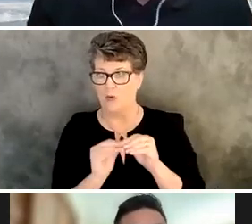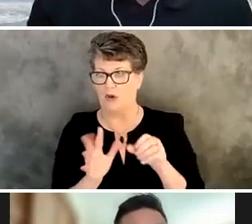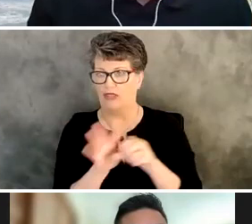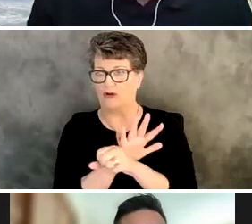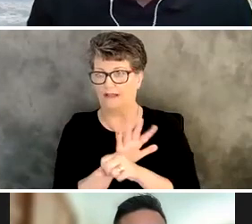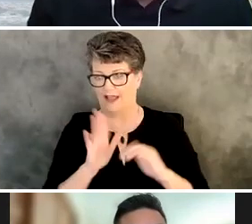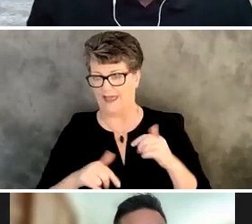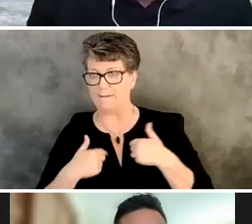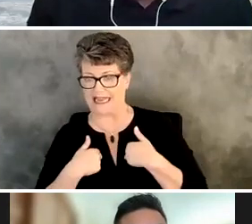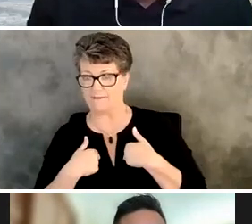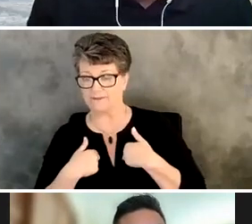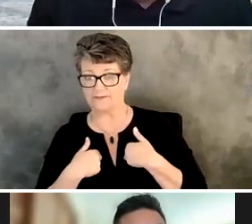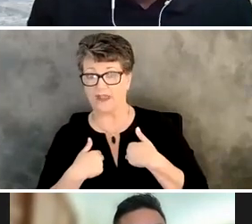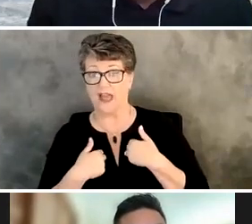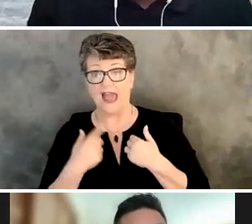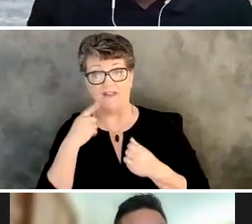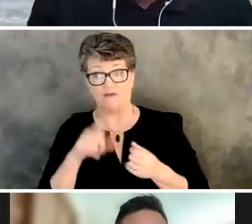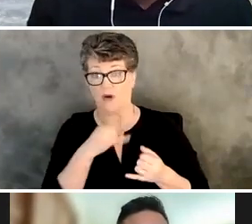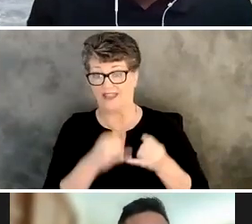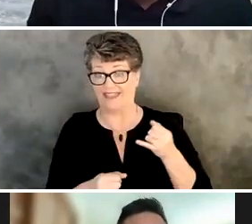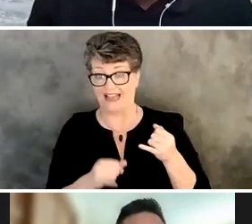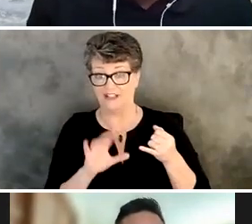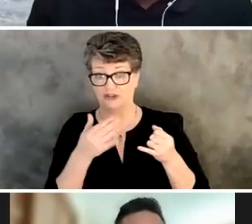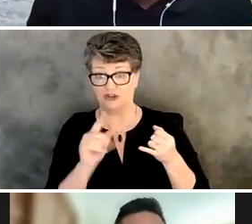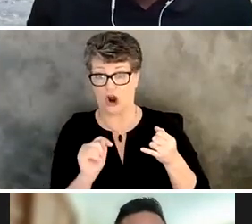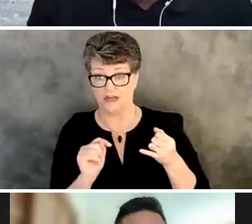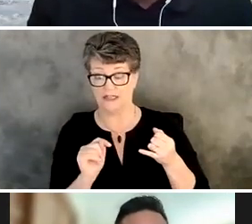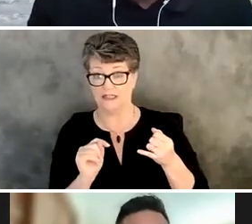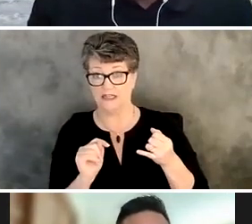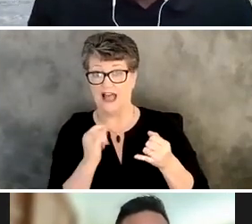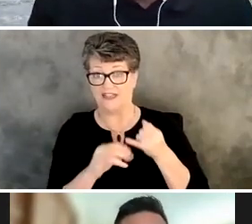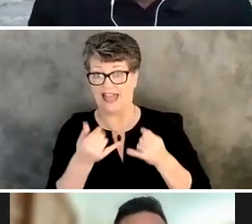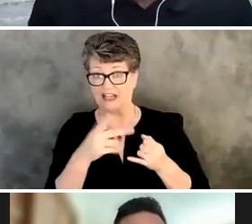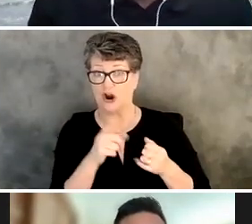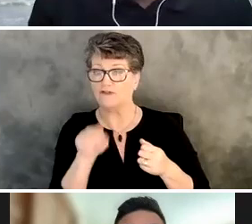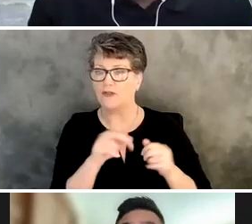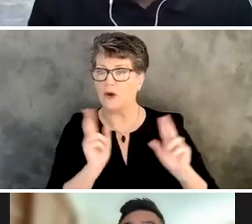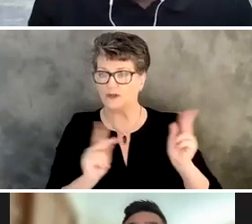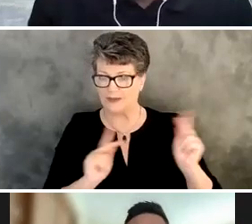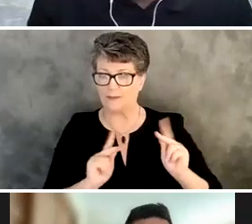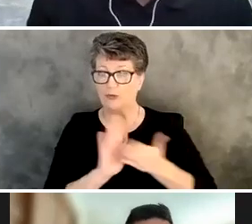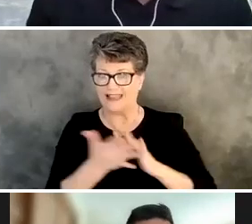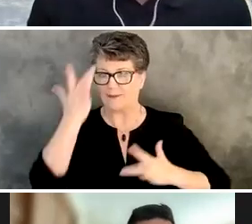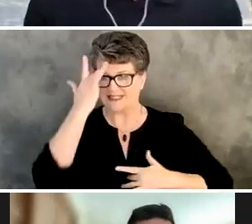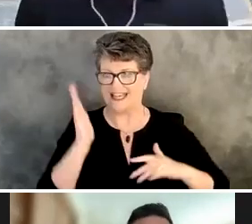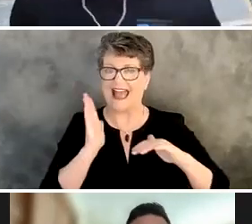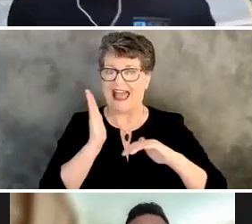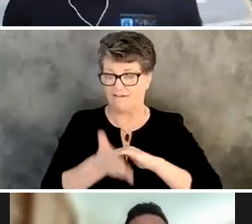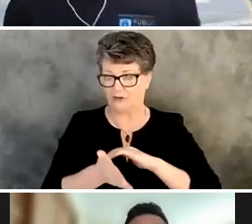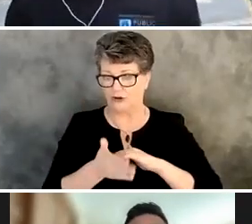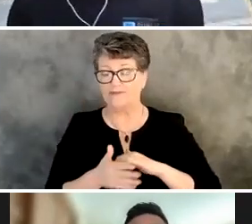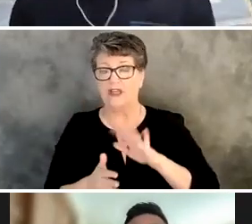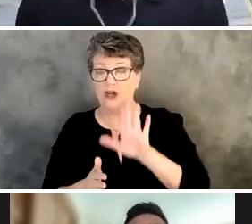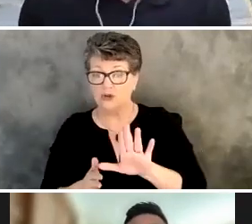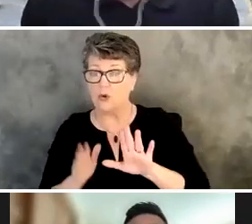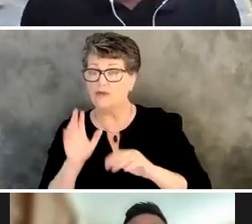better than for me. And for the last chart is, the last chart are those people who got sick after. So that